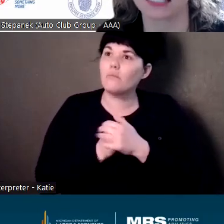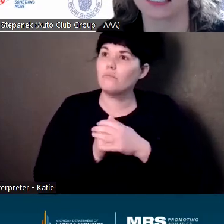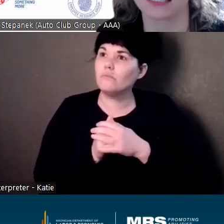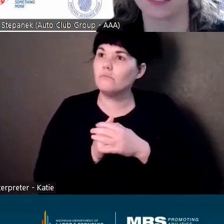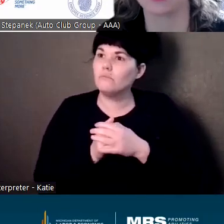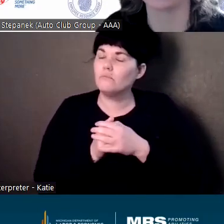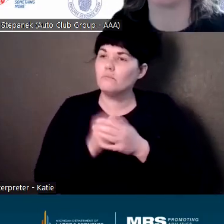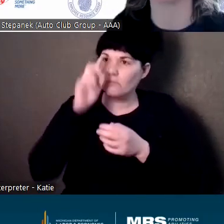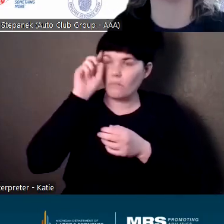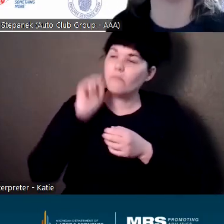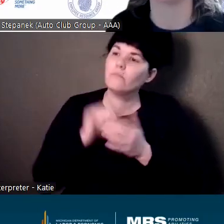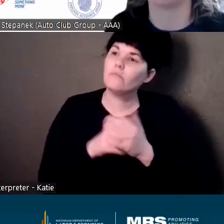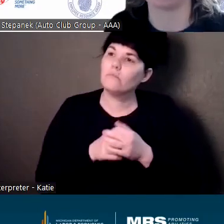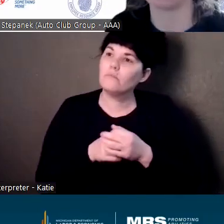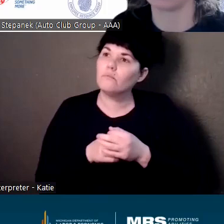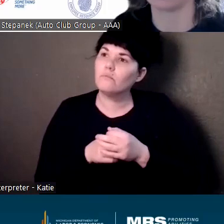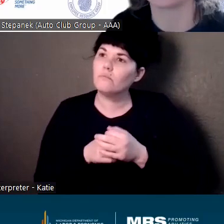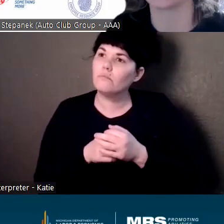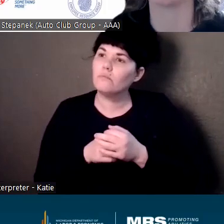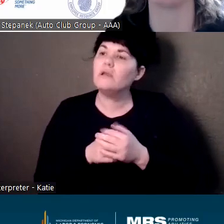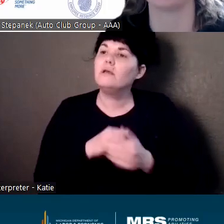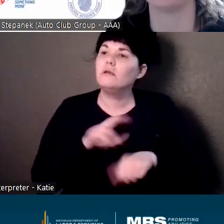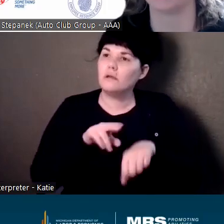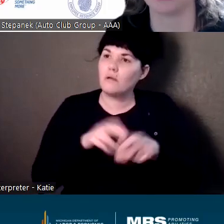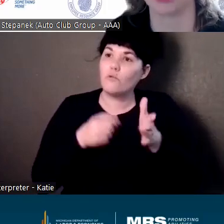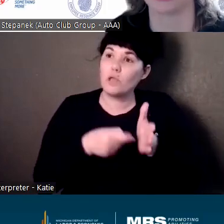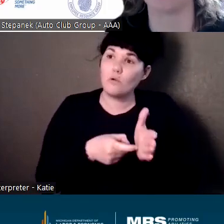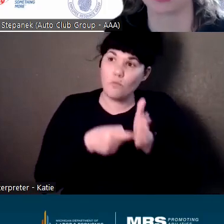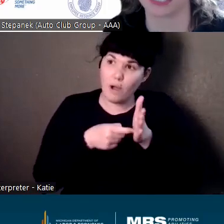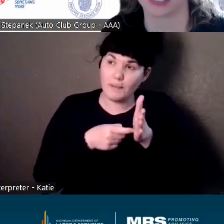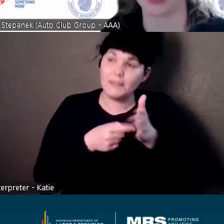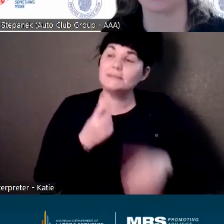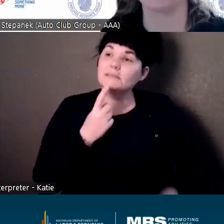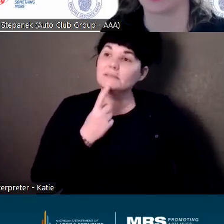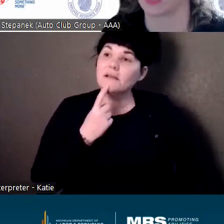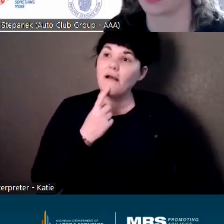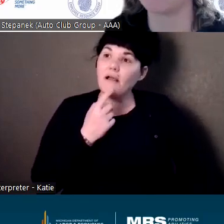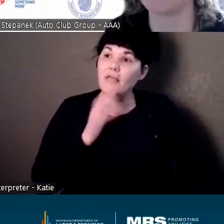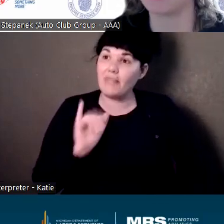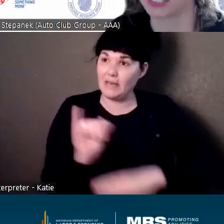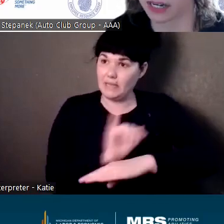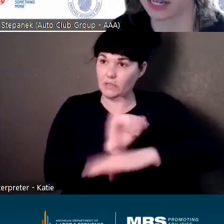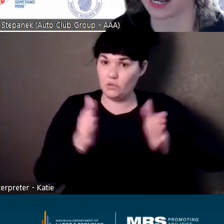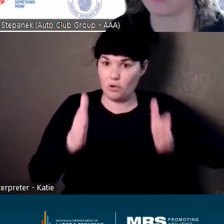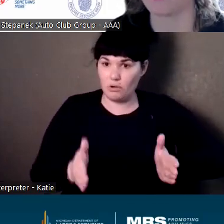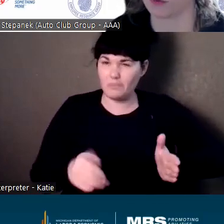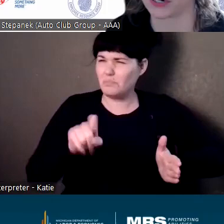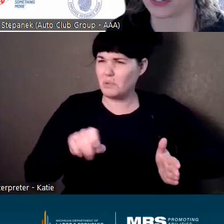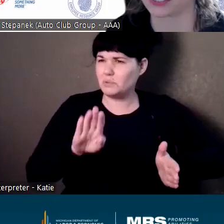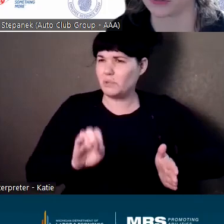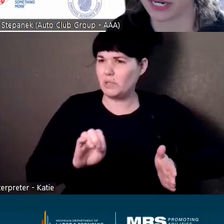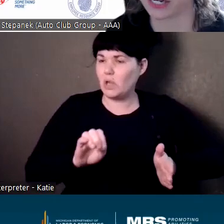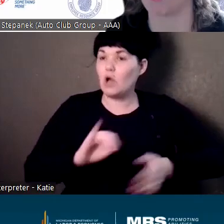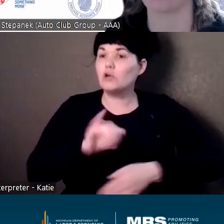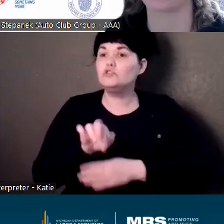that an individual or the intern be a junior or senior studying a